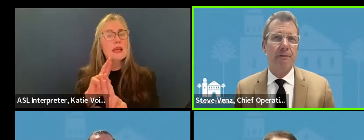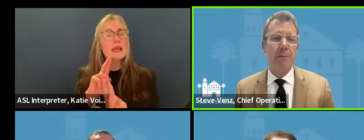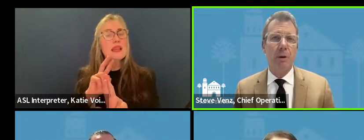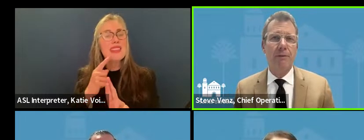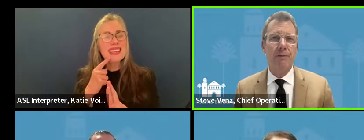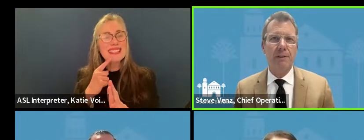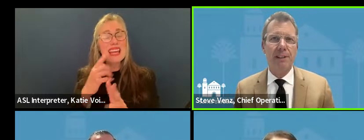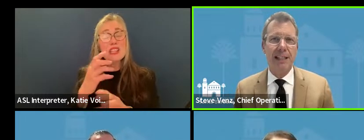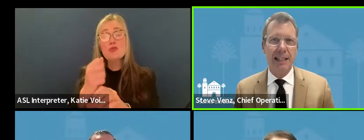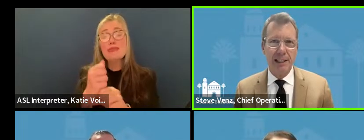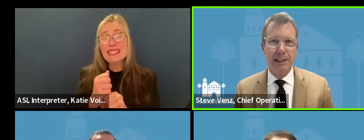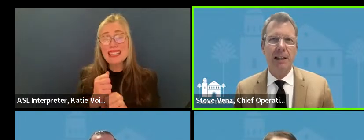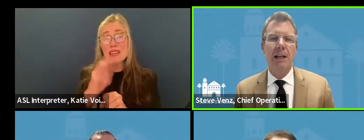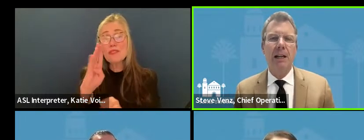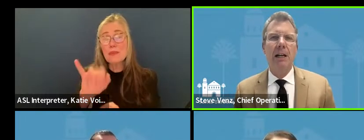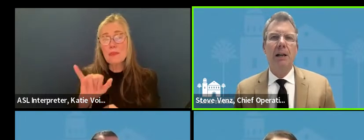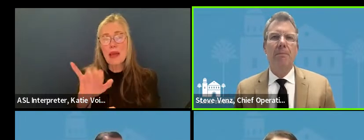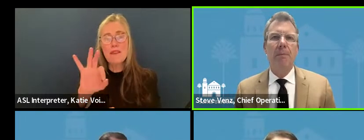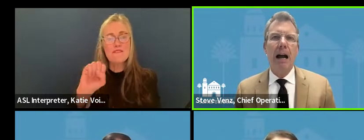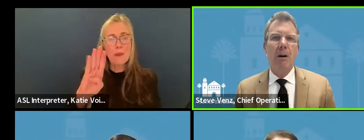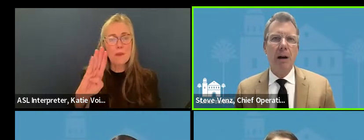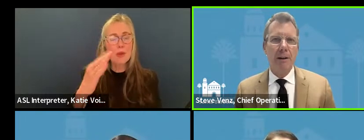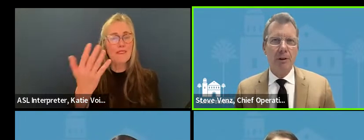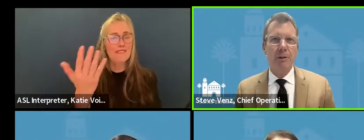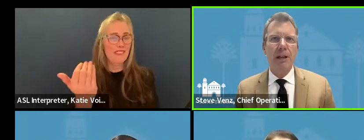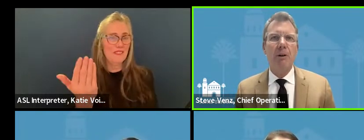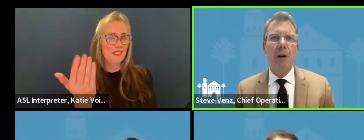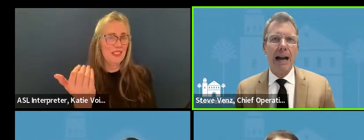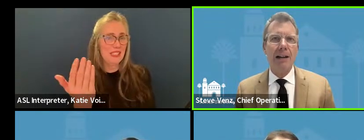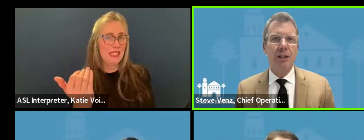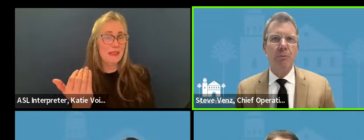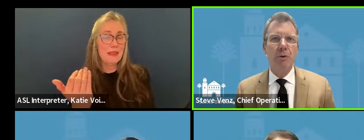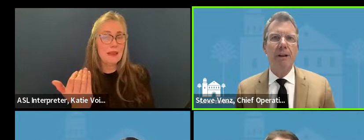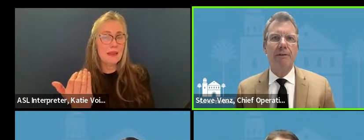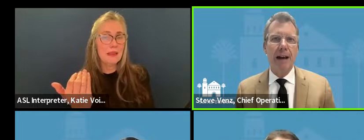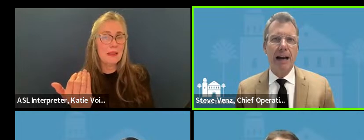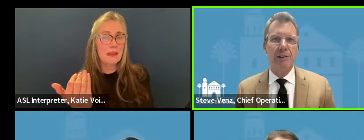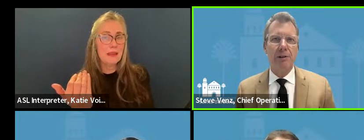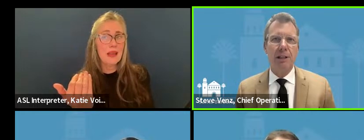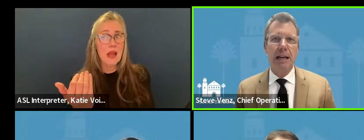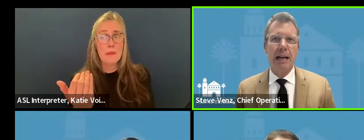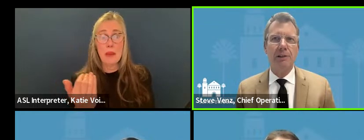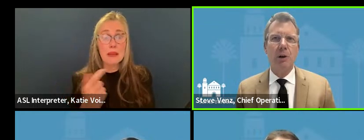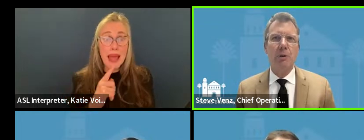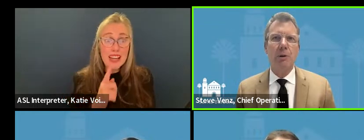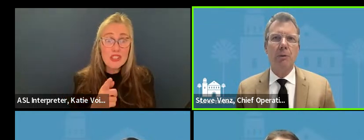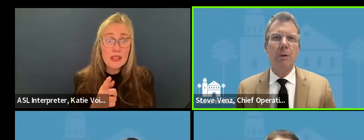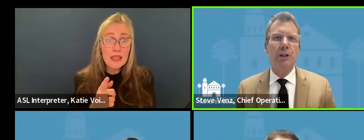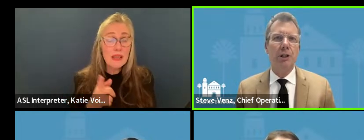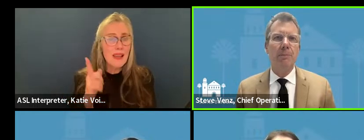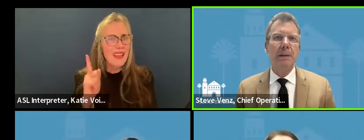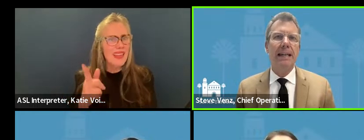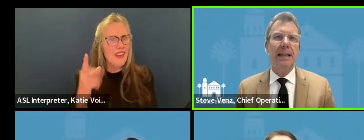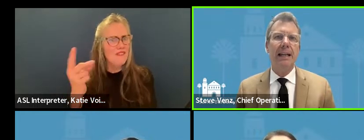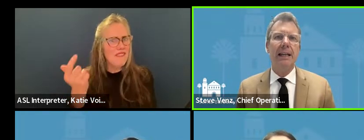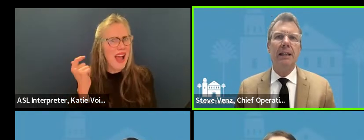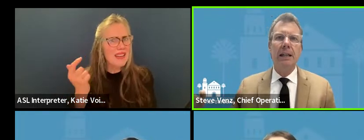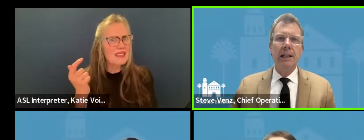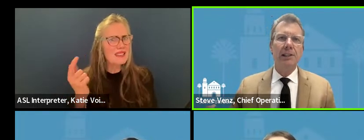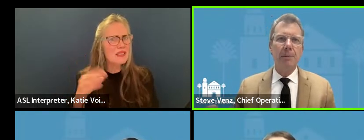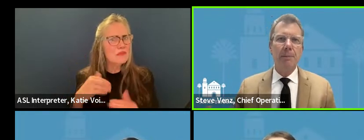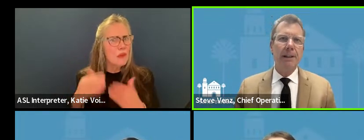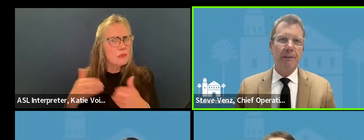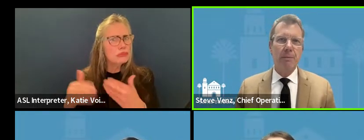received by February 15th. However, they're actually moving faster than that. So we should be